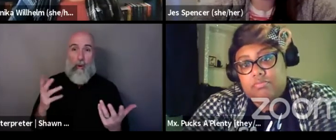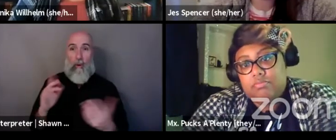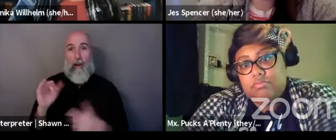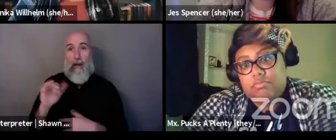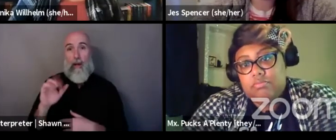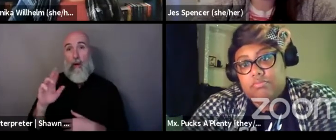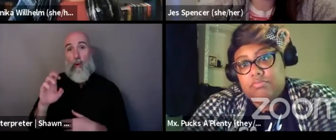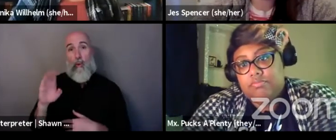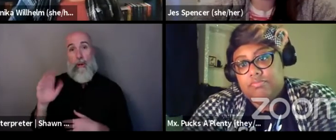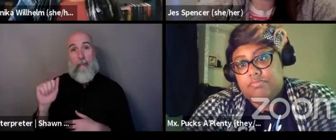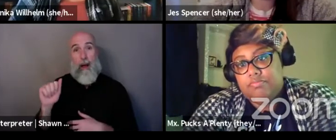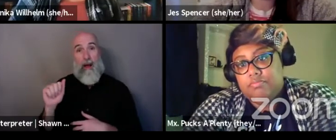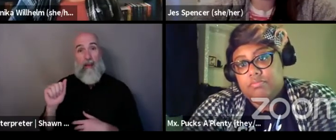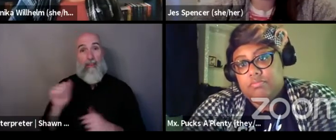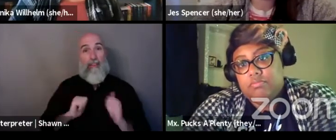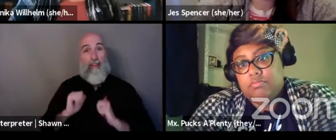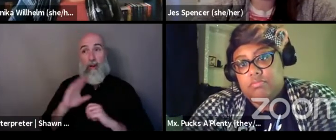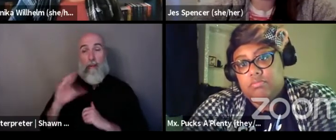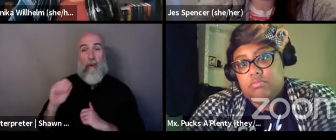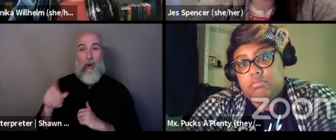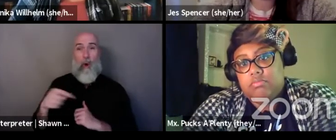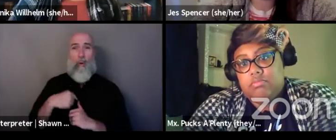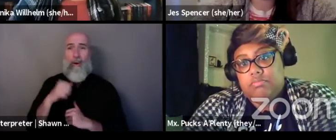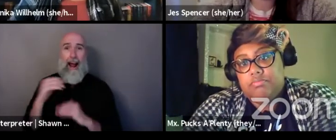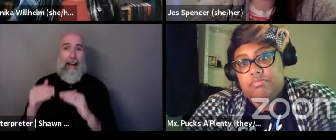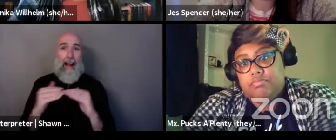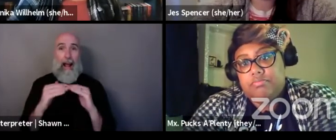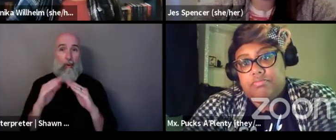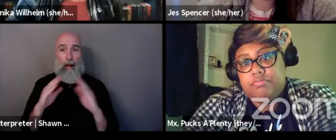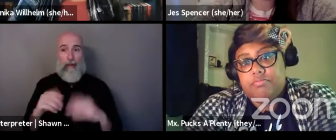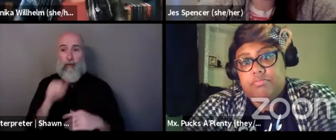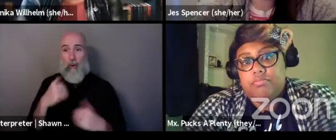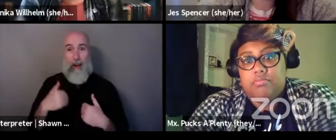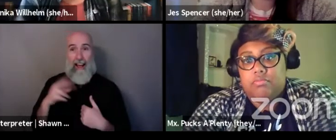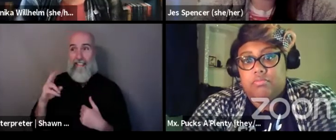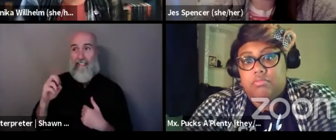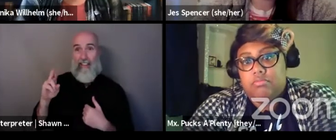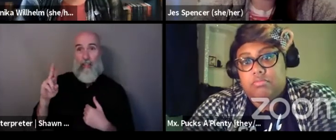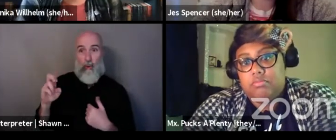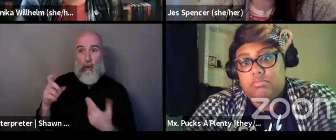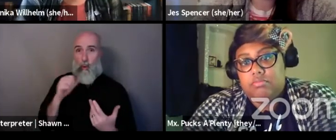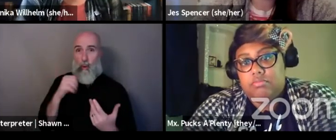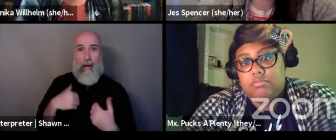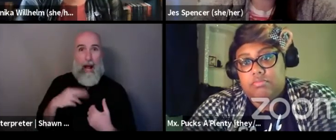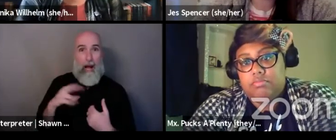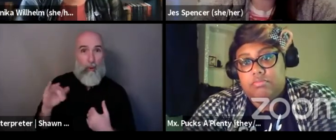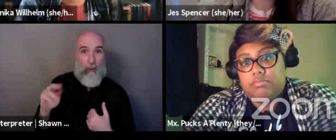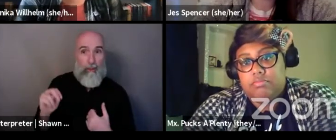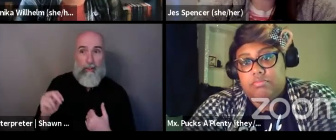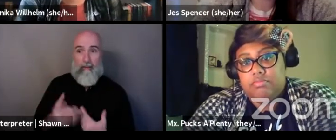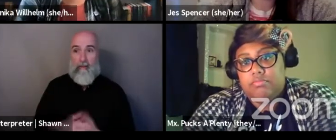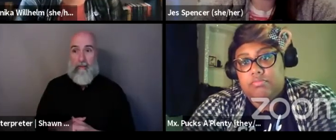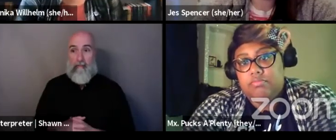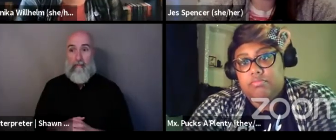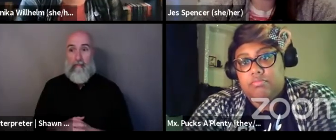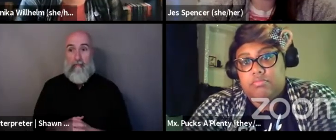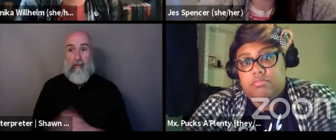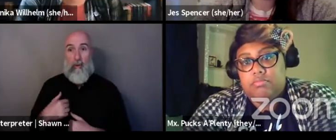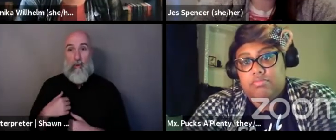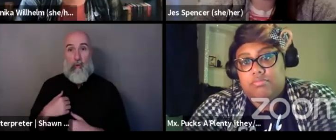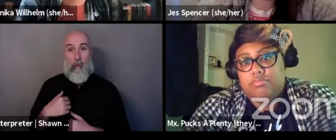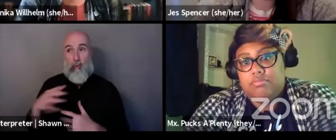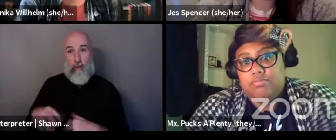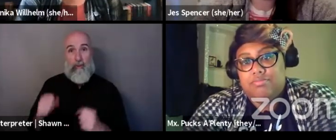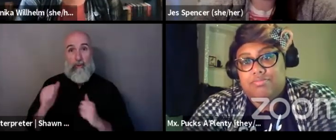Theater Company, my company, like, we are not an equity house. We don't have a venue. We're non-union. We do one show